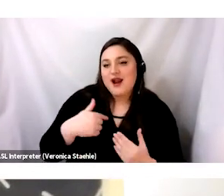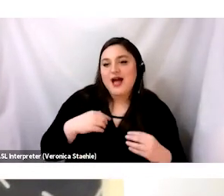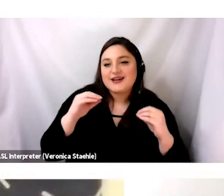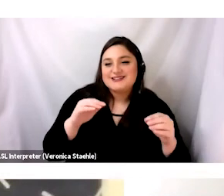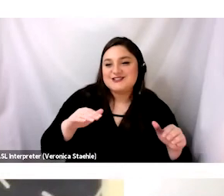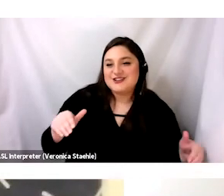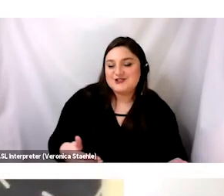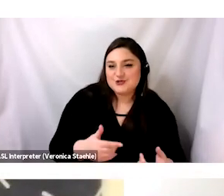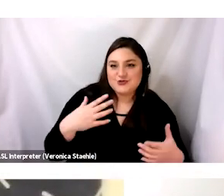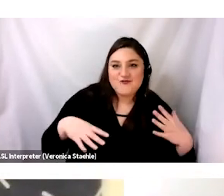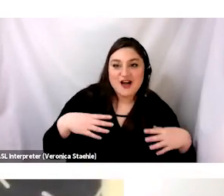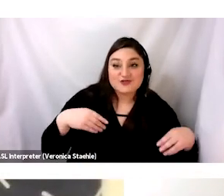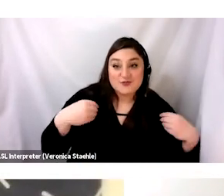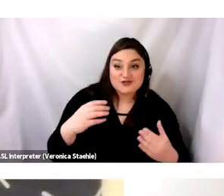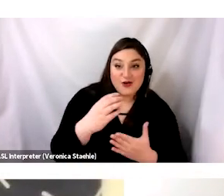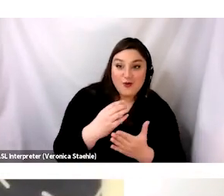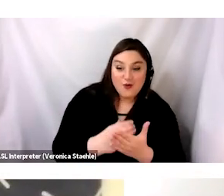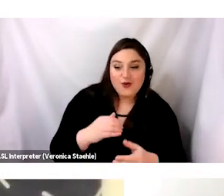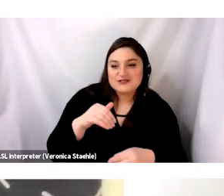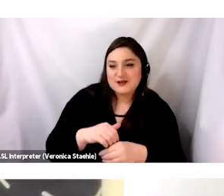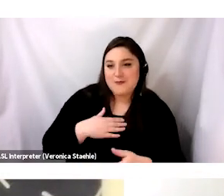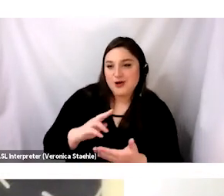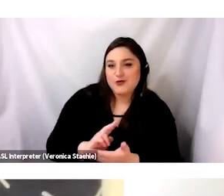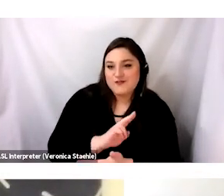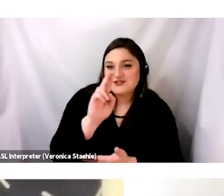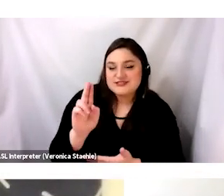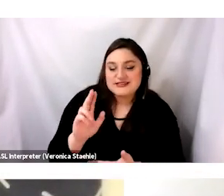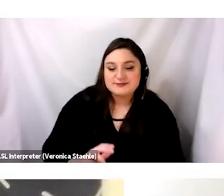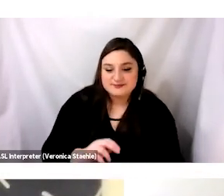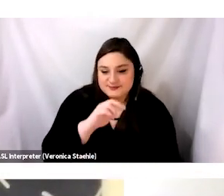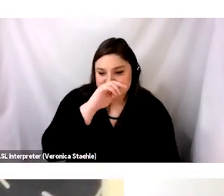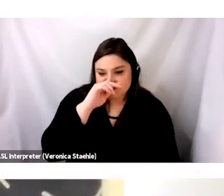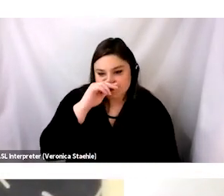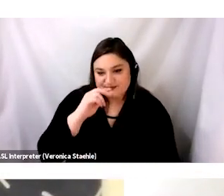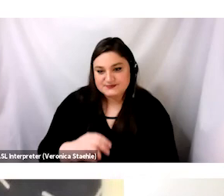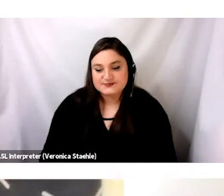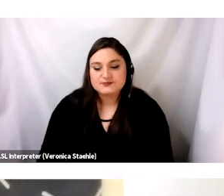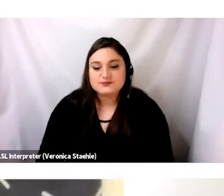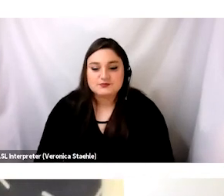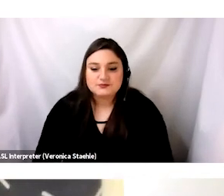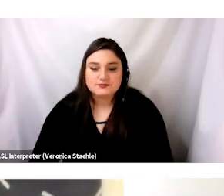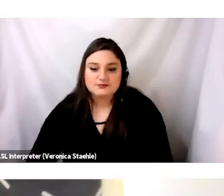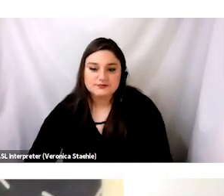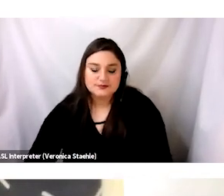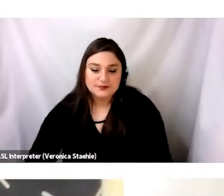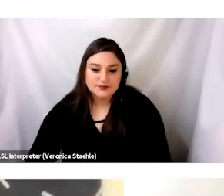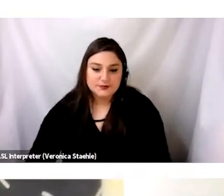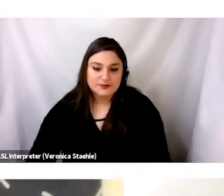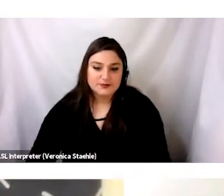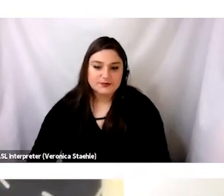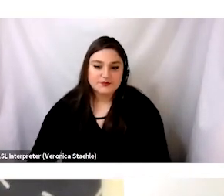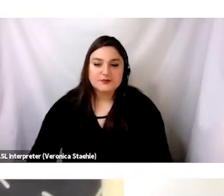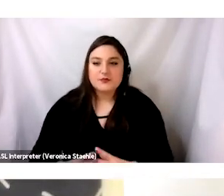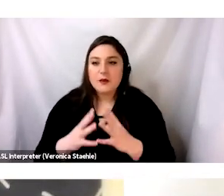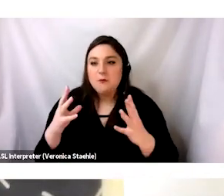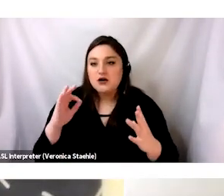Fashion Merchandising courses at the university I'm at. And so a lot of my pedagogy is this unlearning